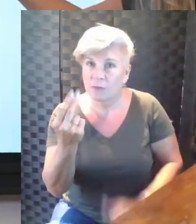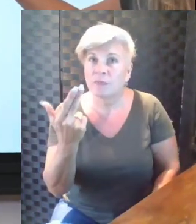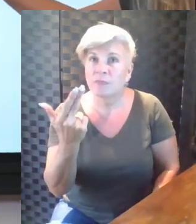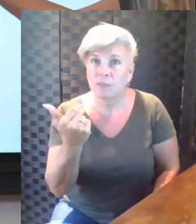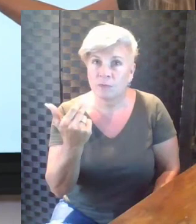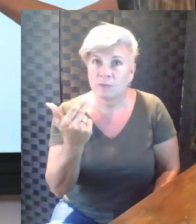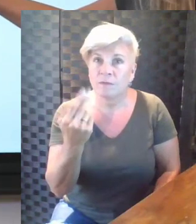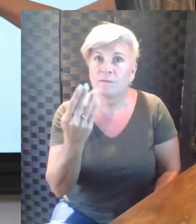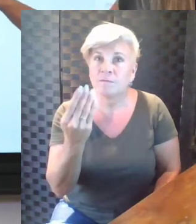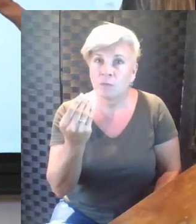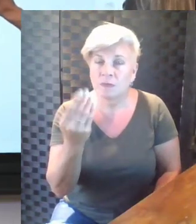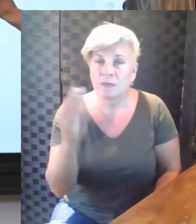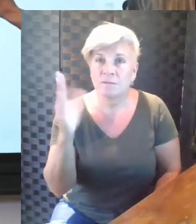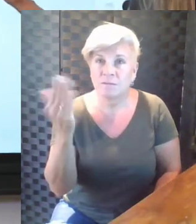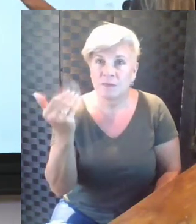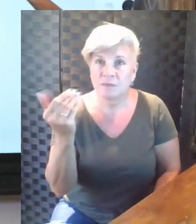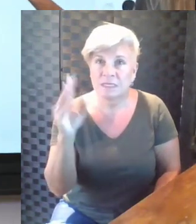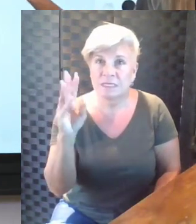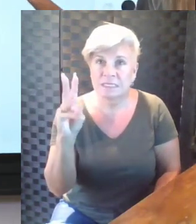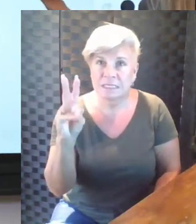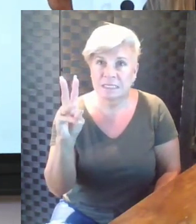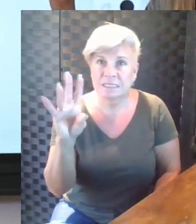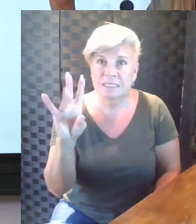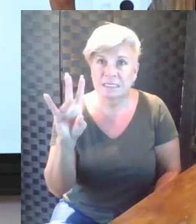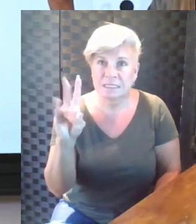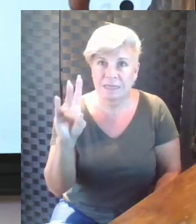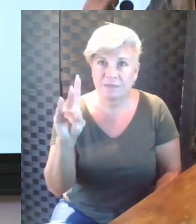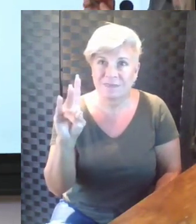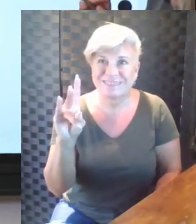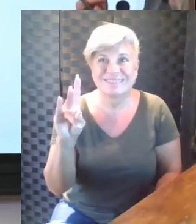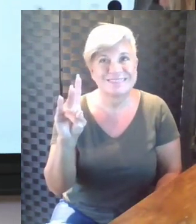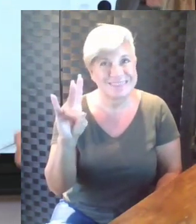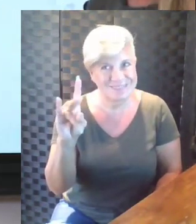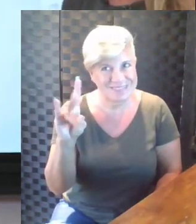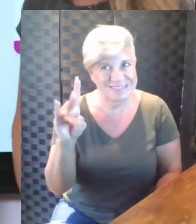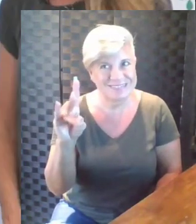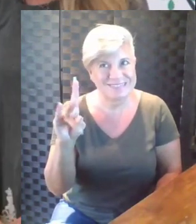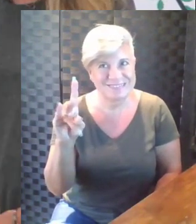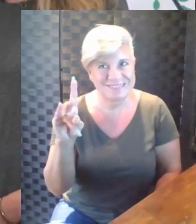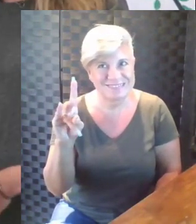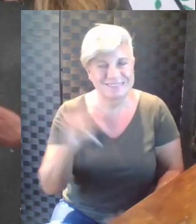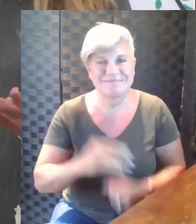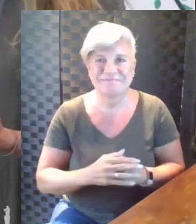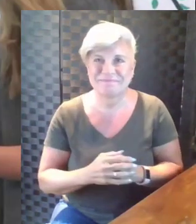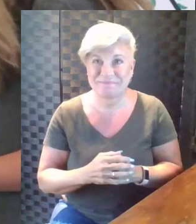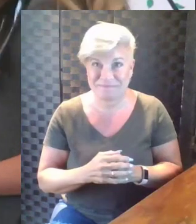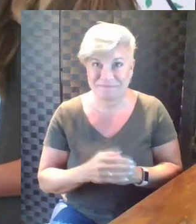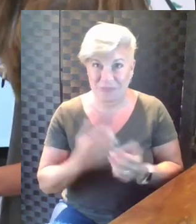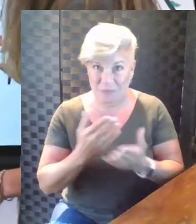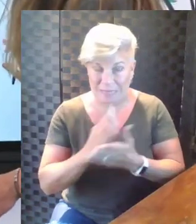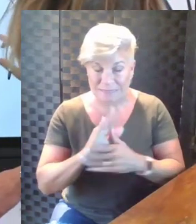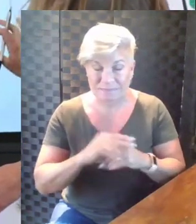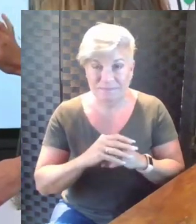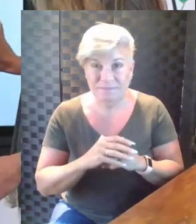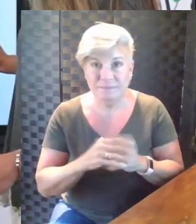12, 13, 14, 15, 16, 17. All right? Now,